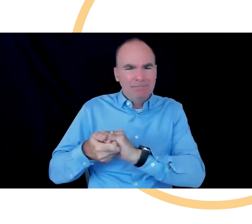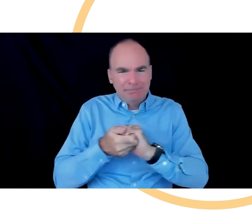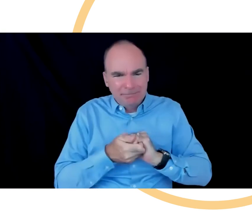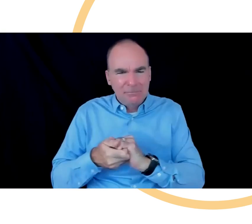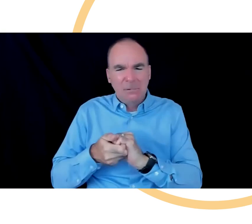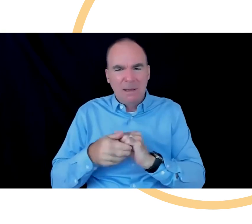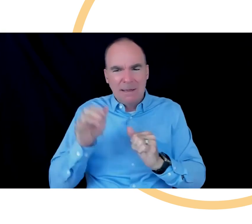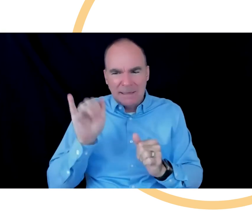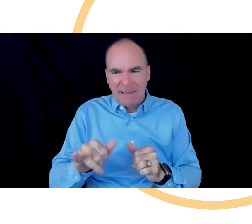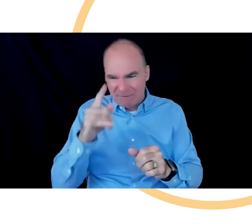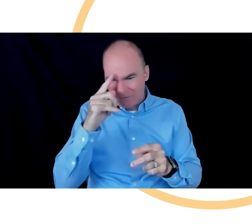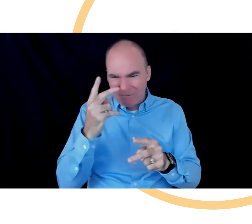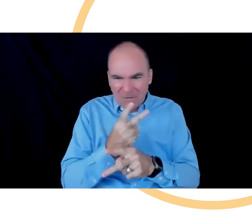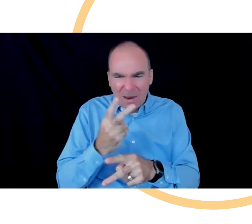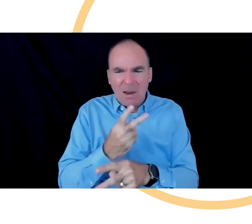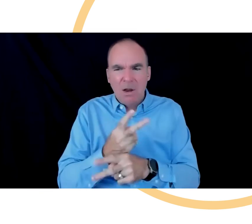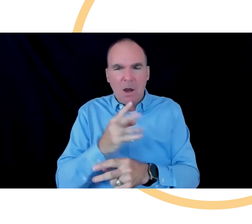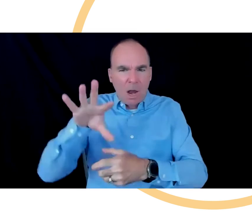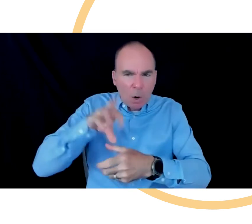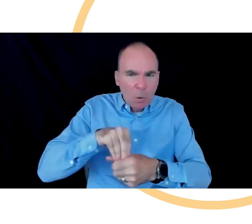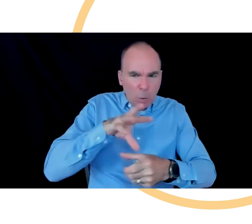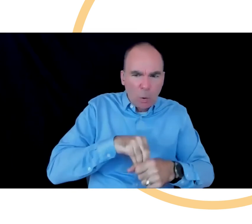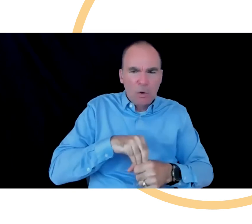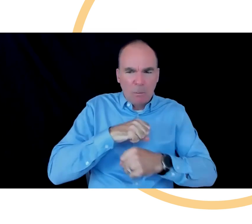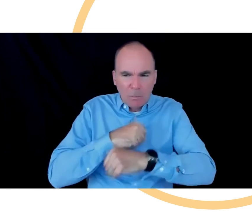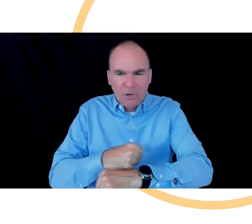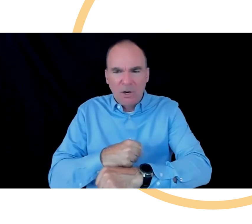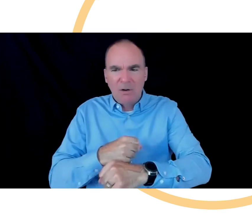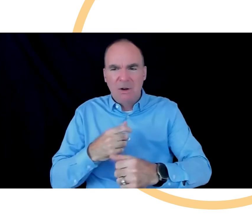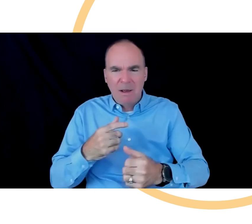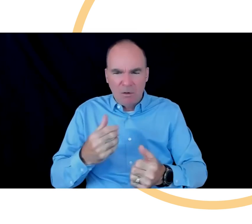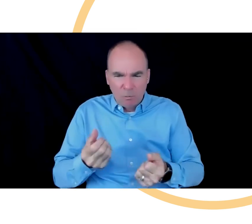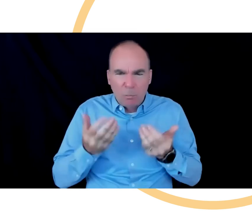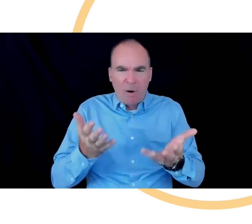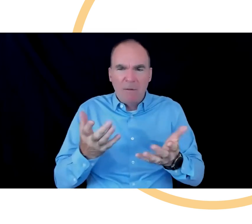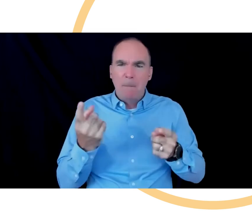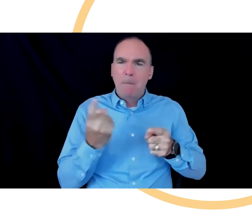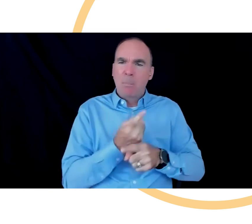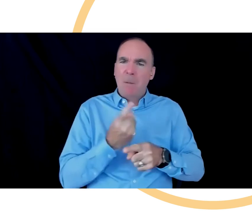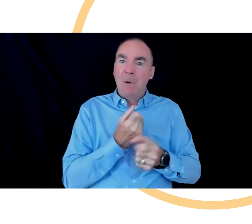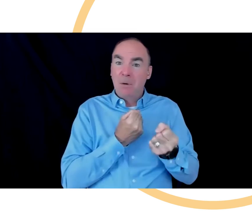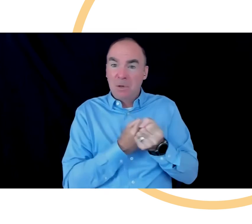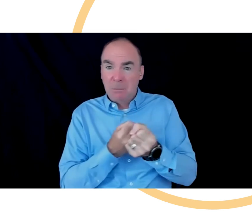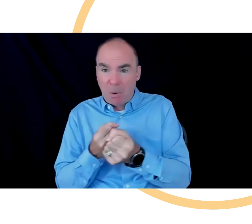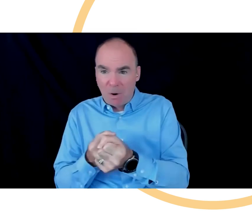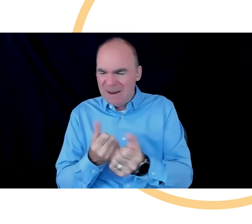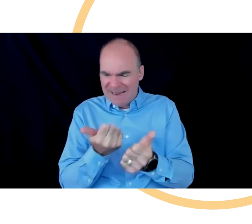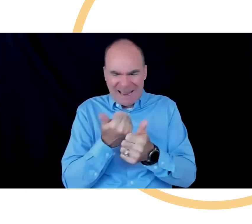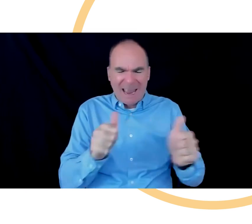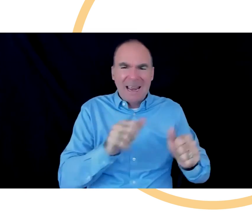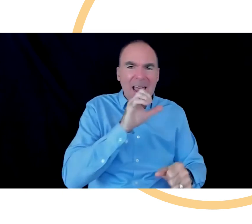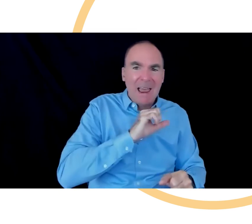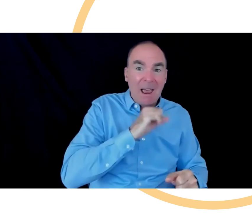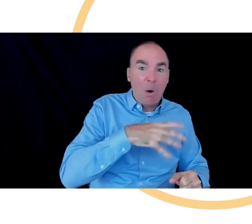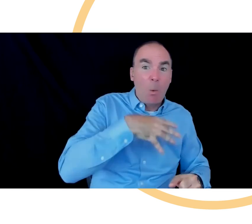innovative tools, mechanisms, and platforms that allow people of all ages to contribute meaningfully to the